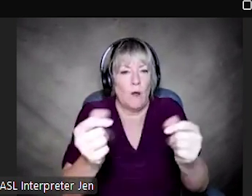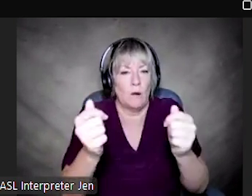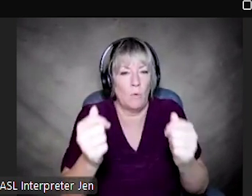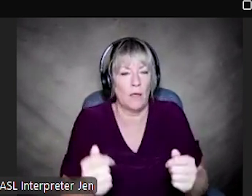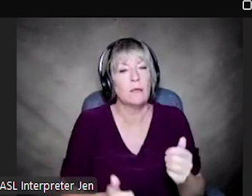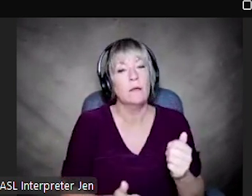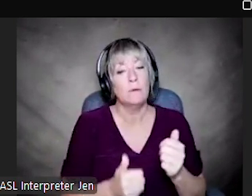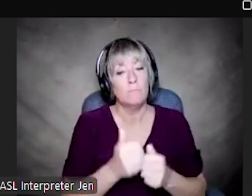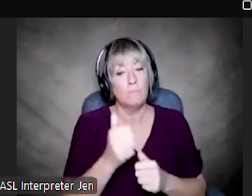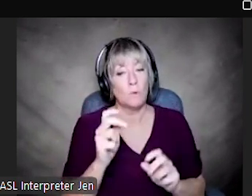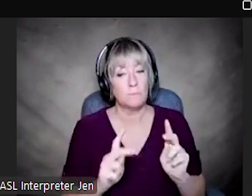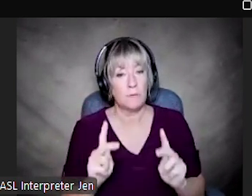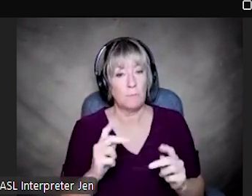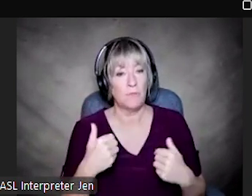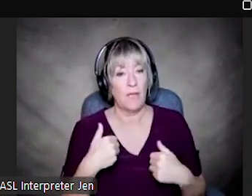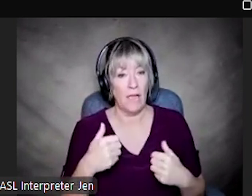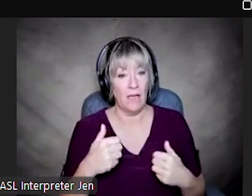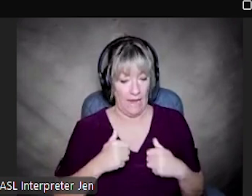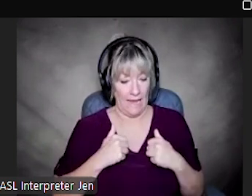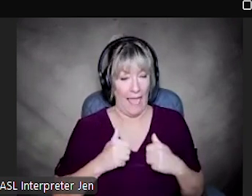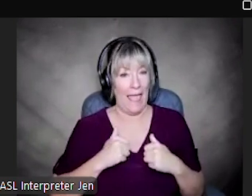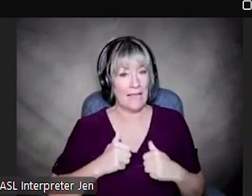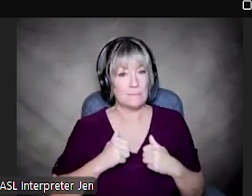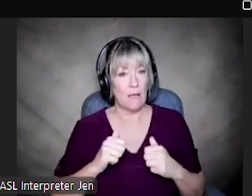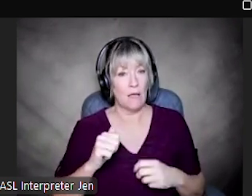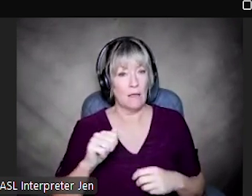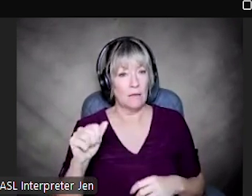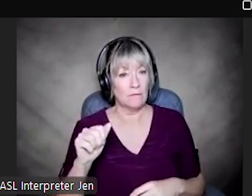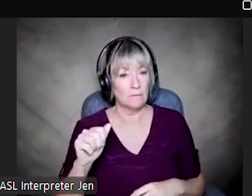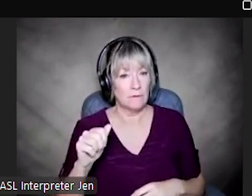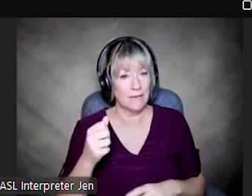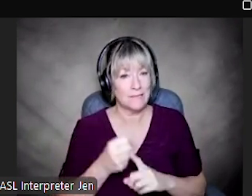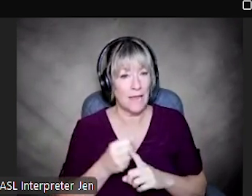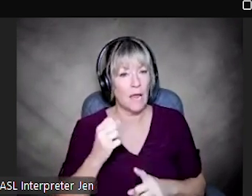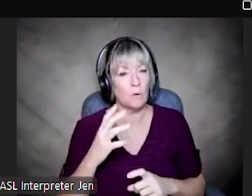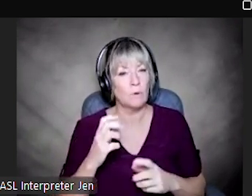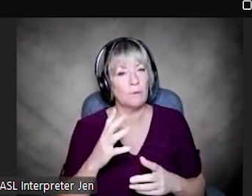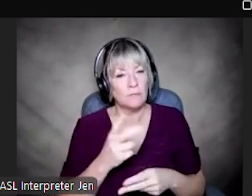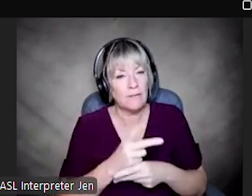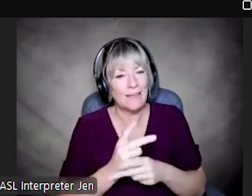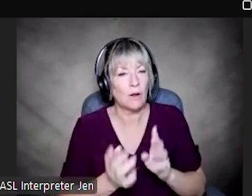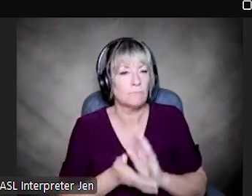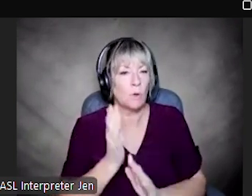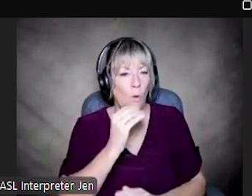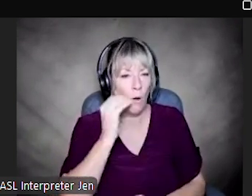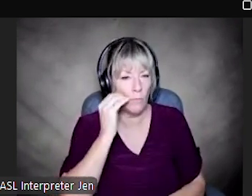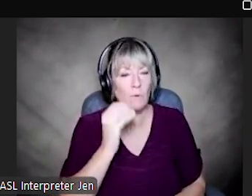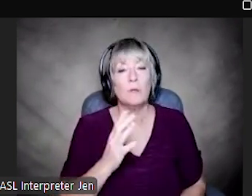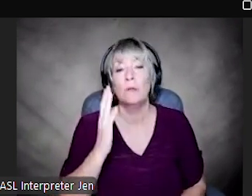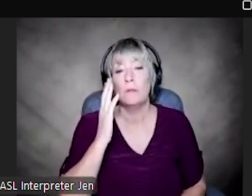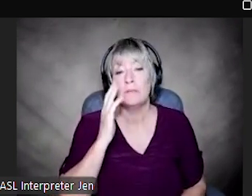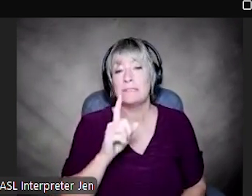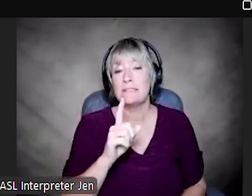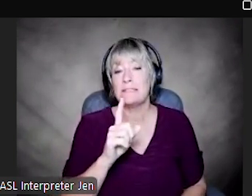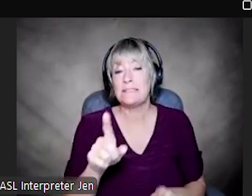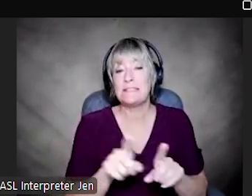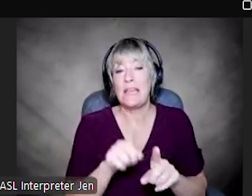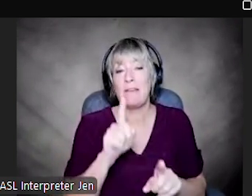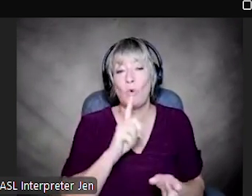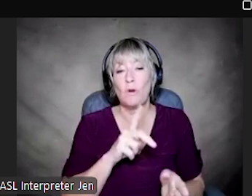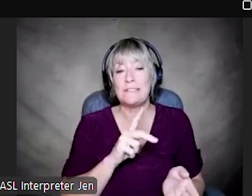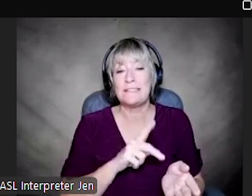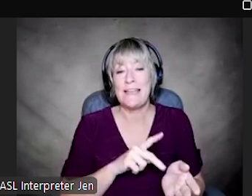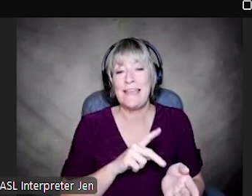people with an asthma attack would get better and be able to go home. We know that the same thing is actually true for psychiatric emergencies in